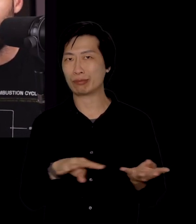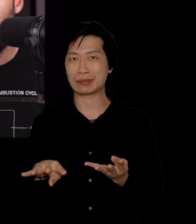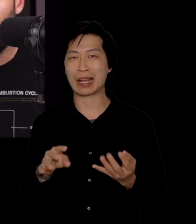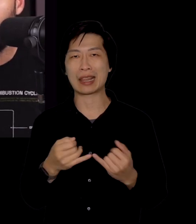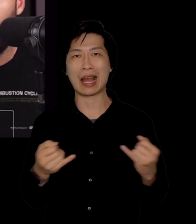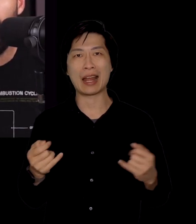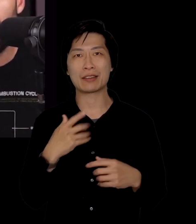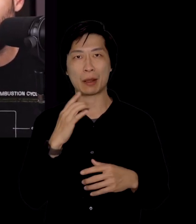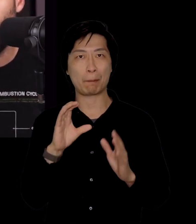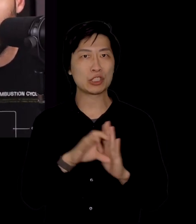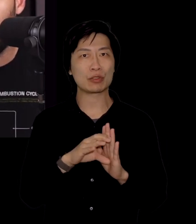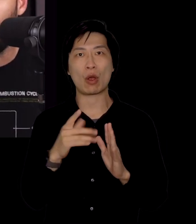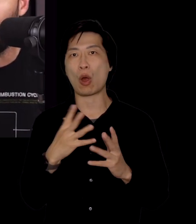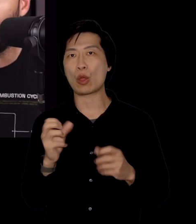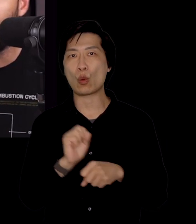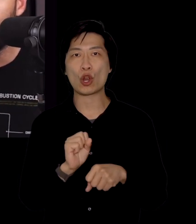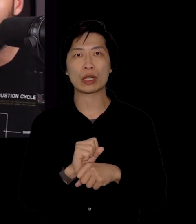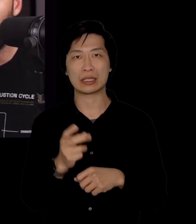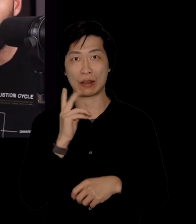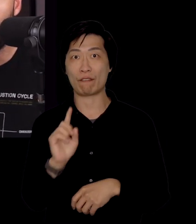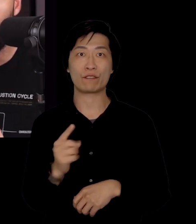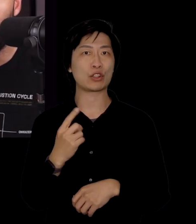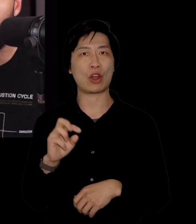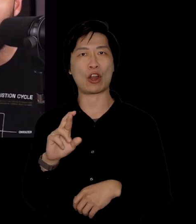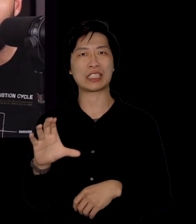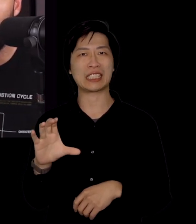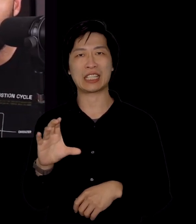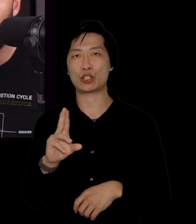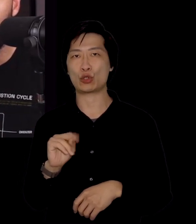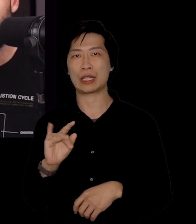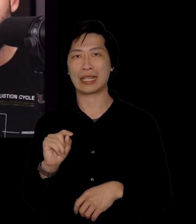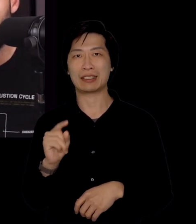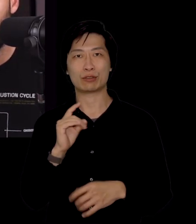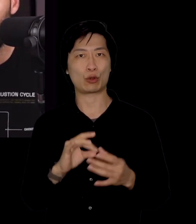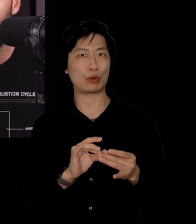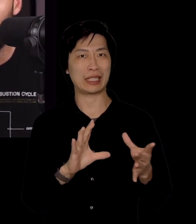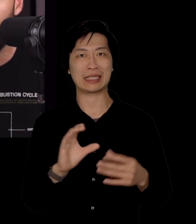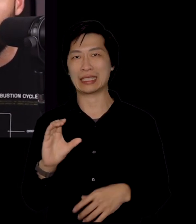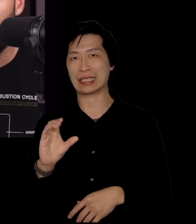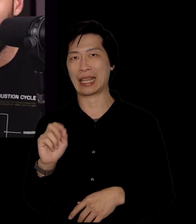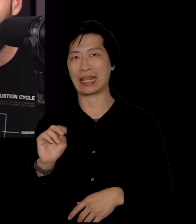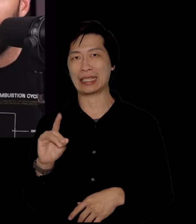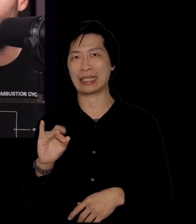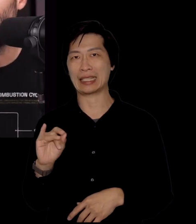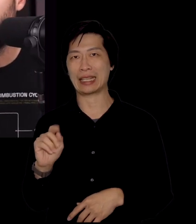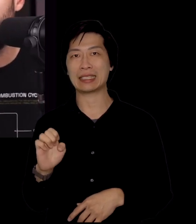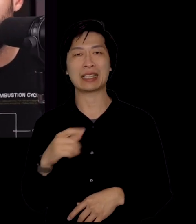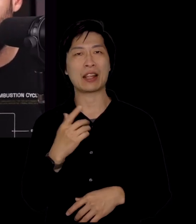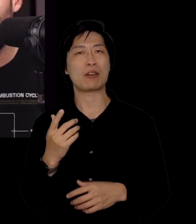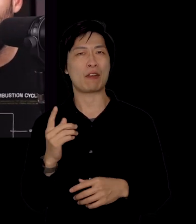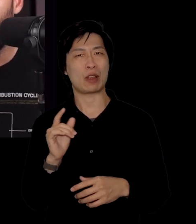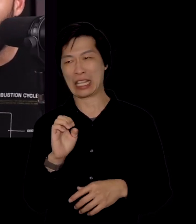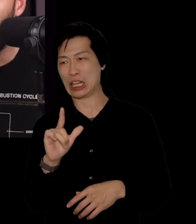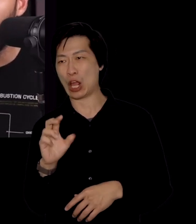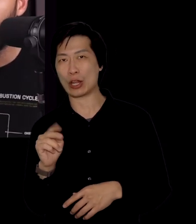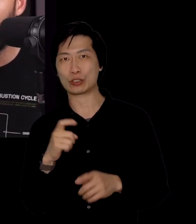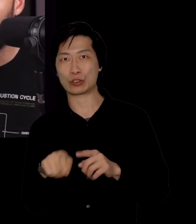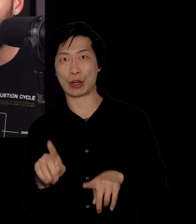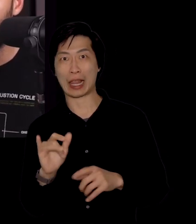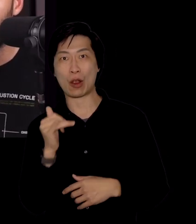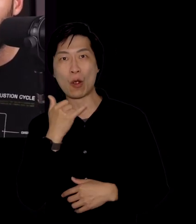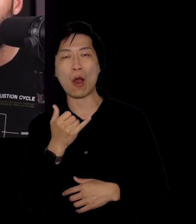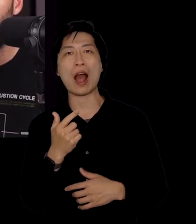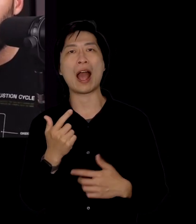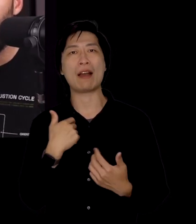You also have a picture with a lot of the workers and the first RC unit from Tesla, the first release candidate. And during that same call, Elon Musk said